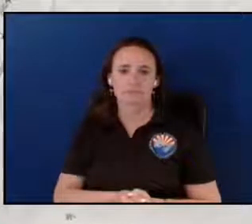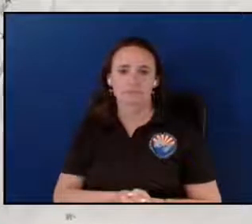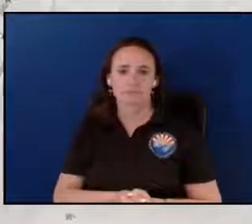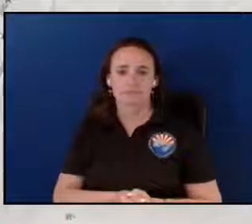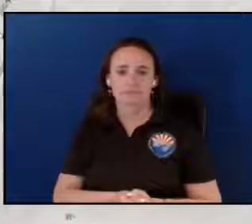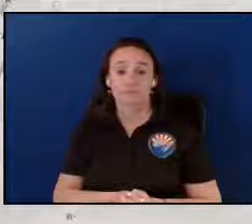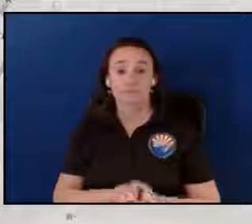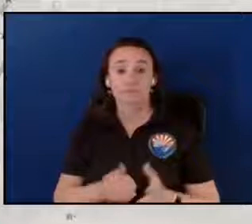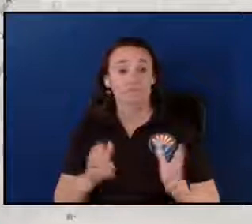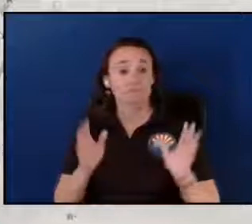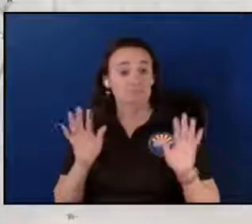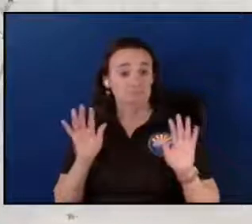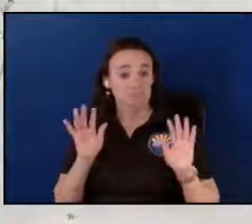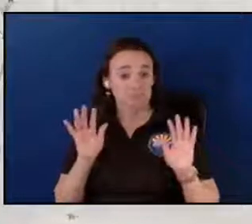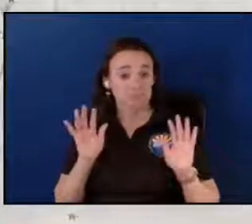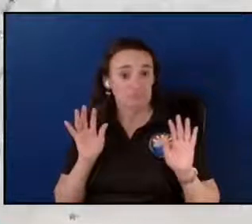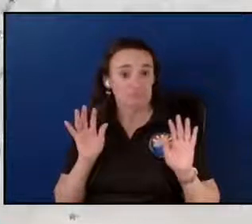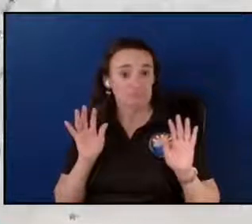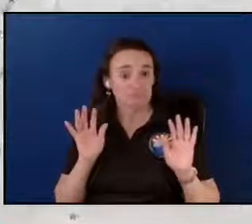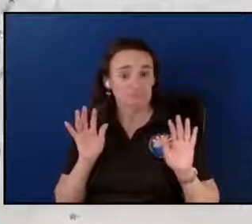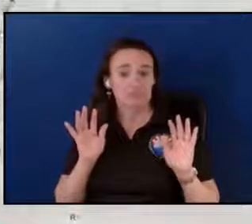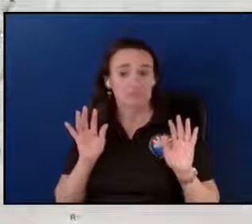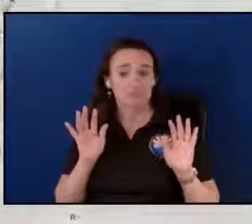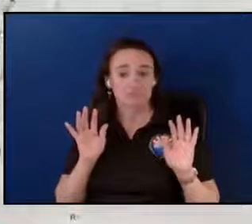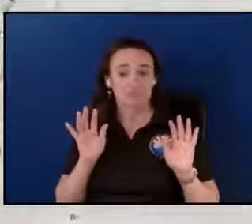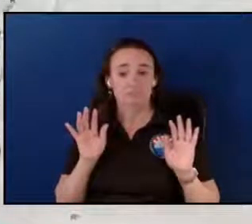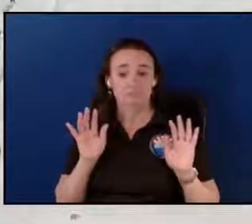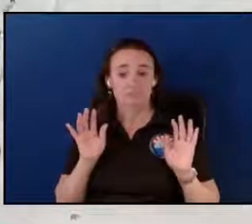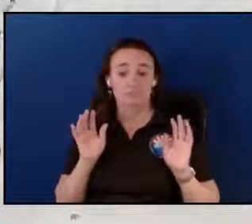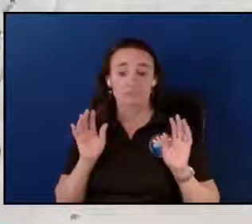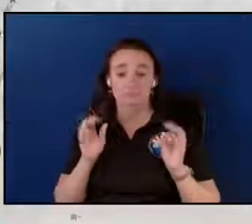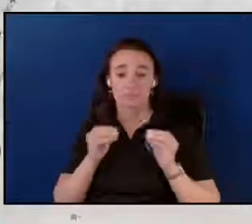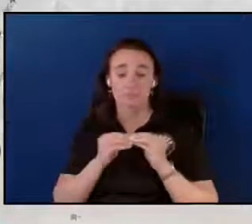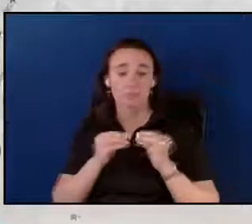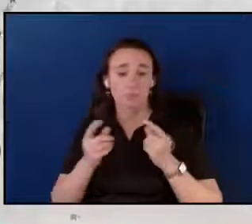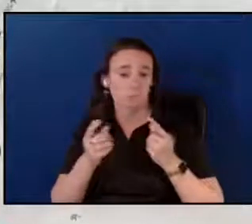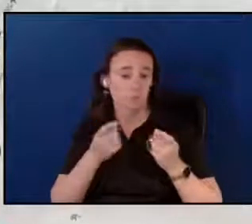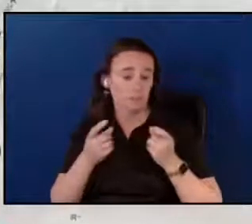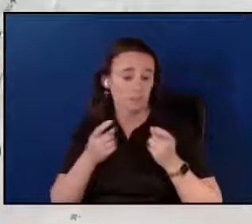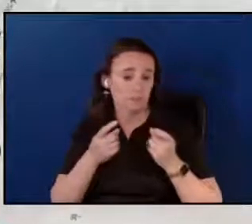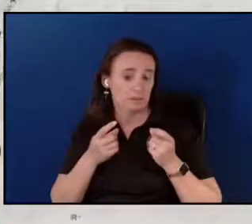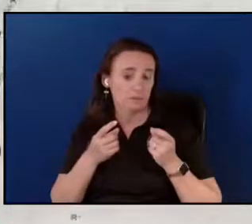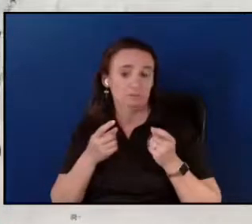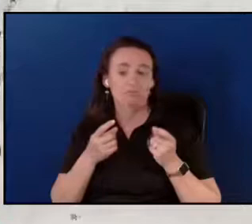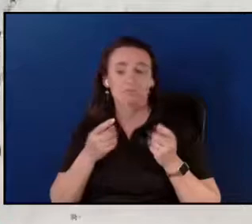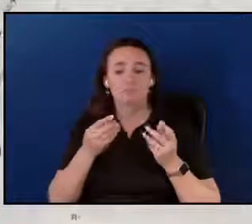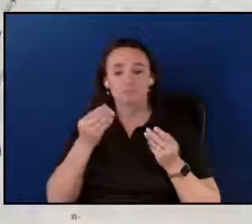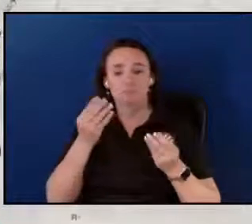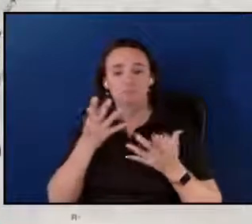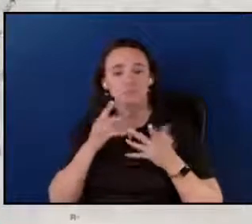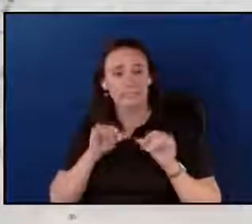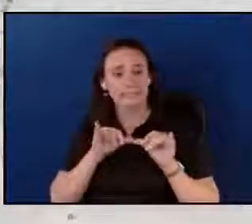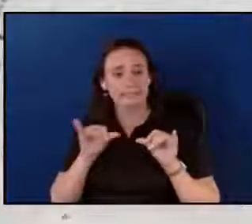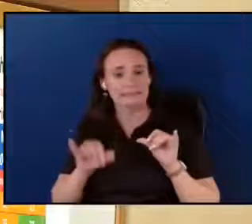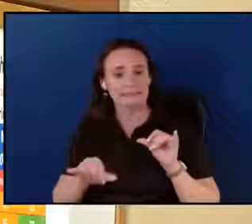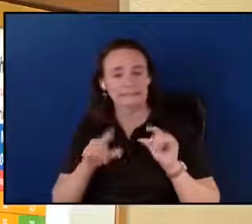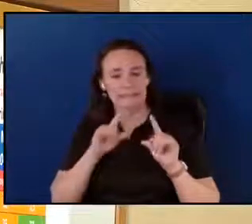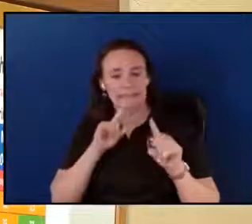With that being said, that concludes my report. If any questions, comments, or concerns do arise, I'll be sticking around to answer your questions. Thank